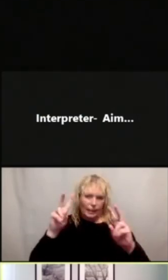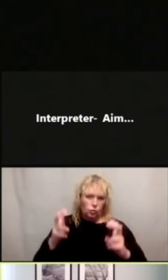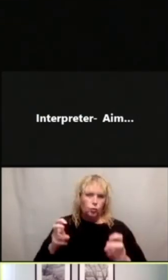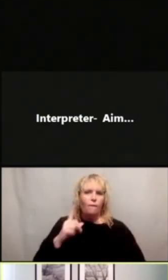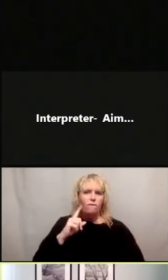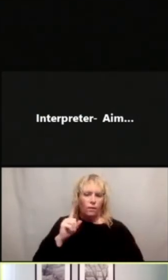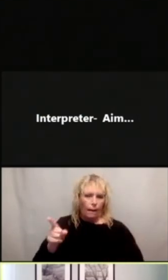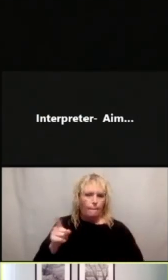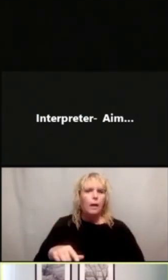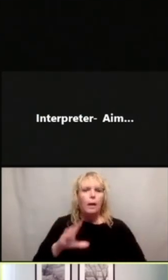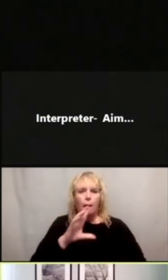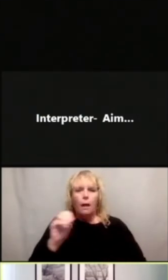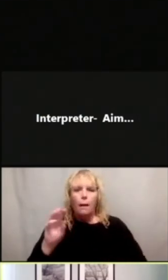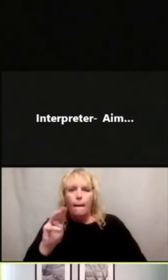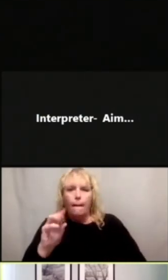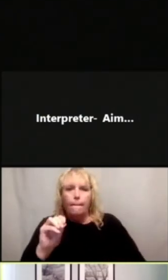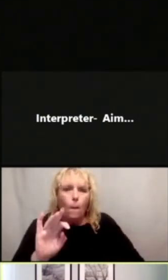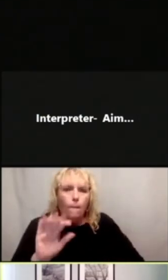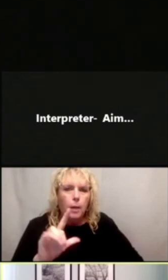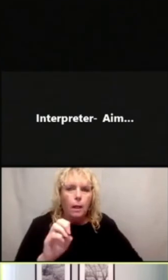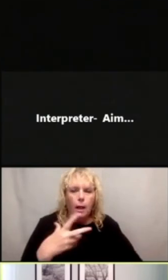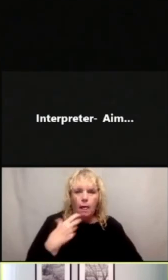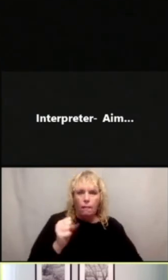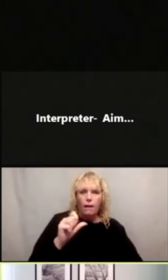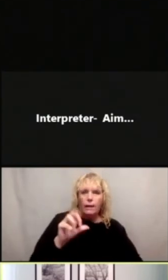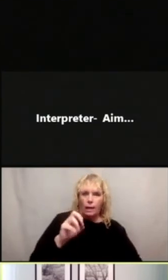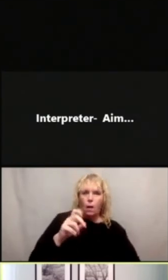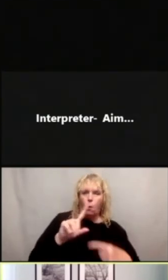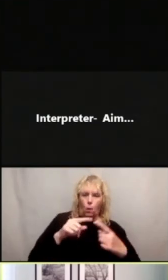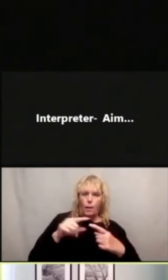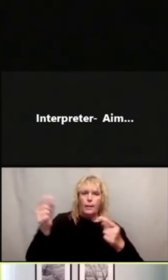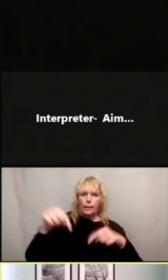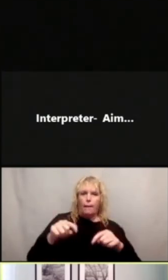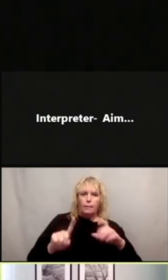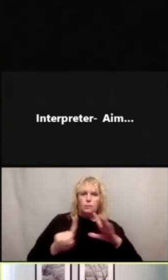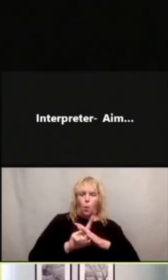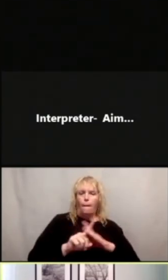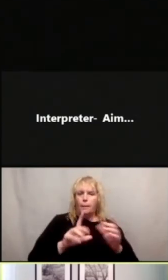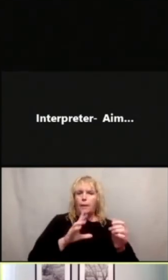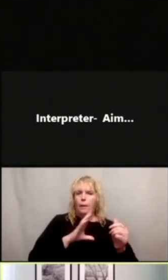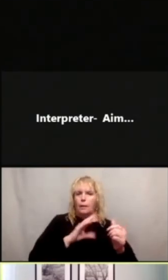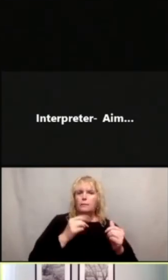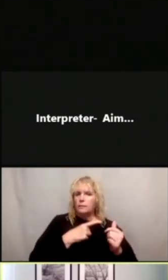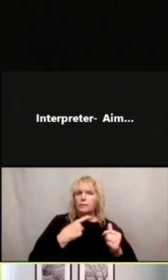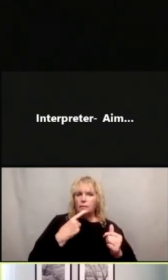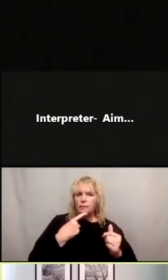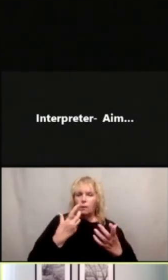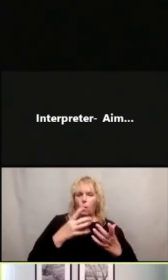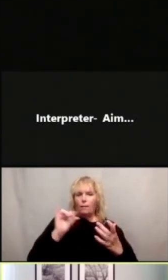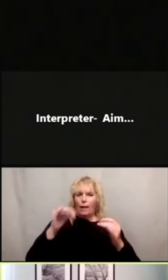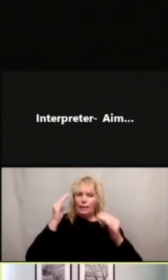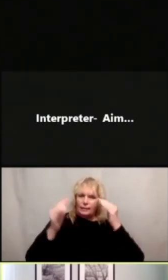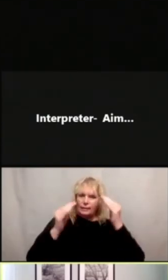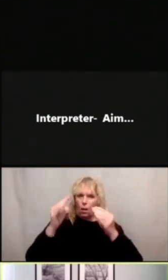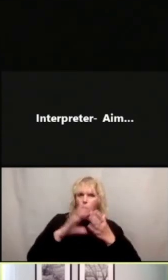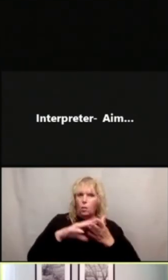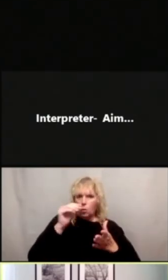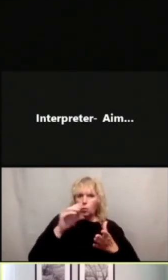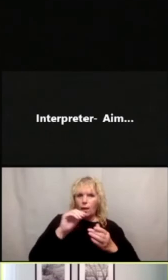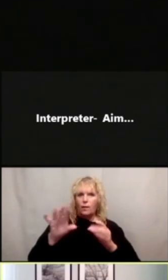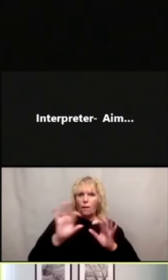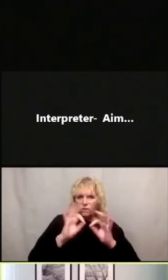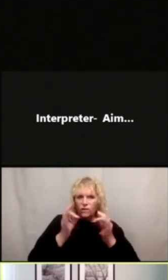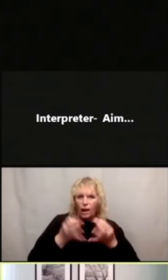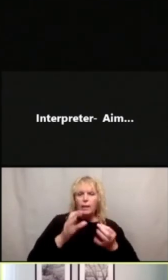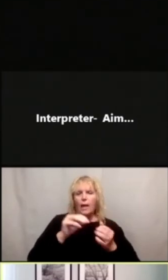when mobile healthcare does show up, she said it's, everybody, it's the adult learners and their families and other community